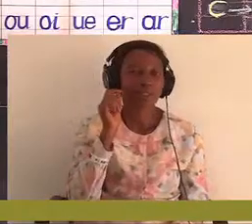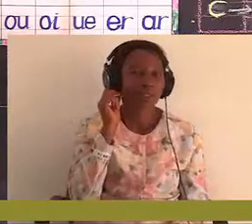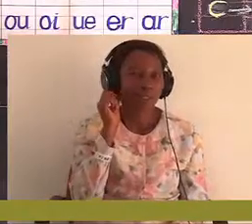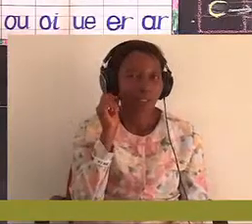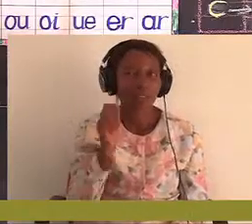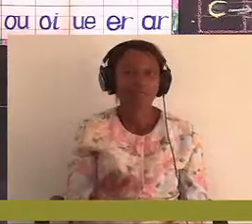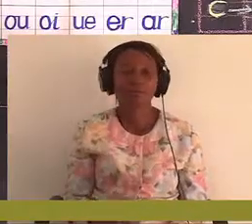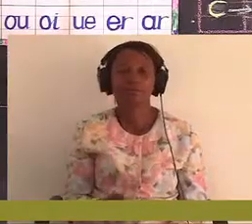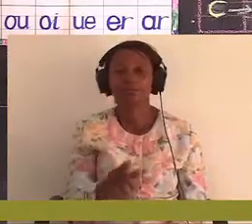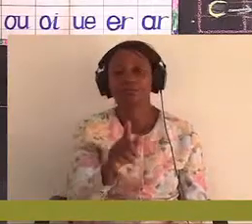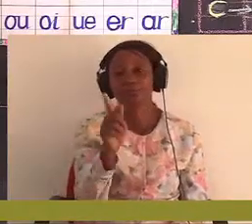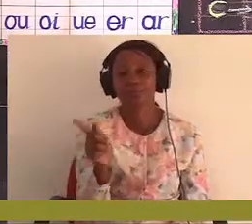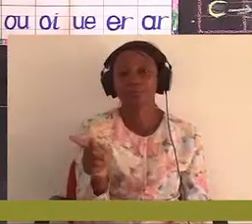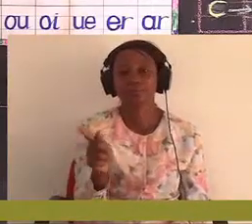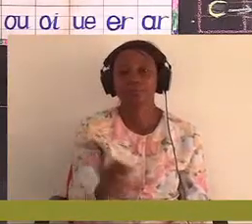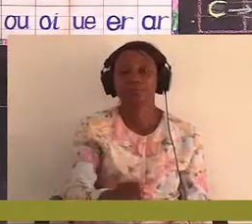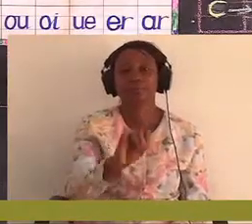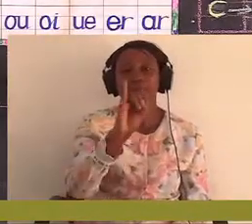Girl.